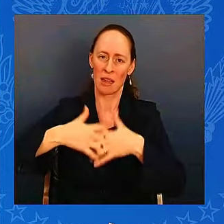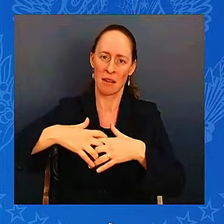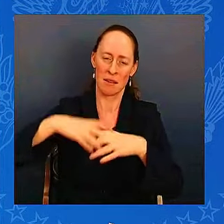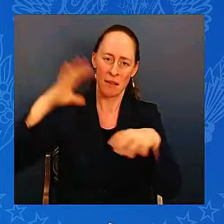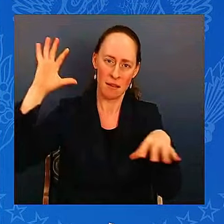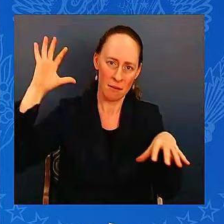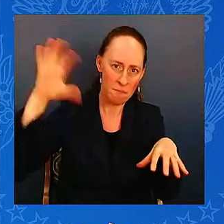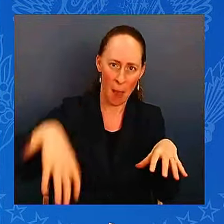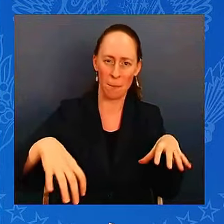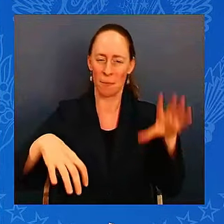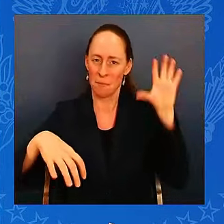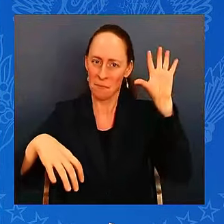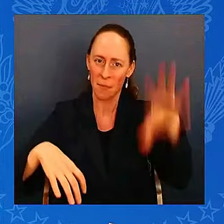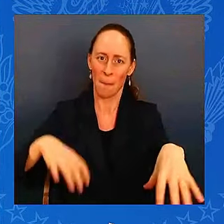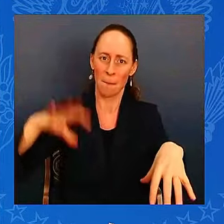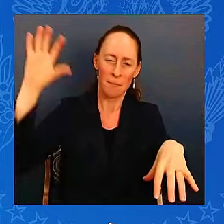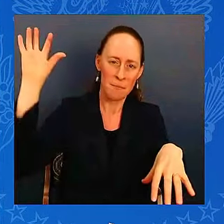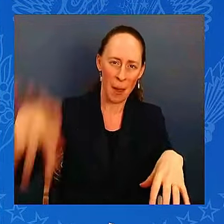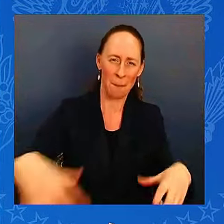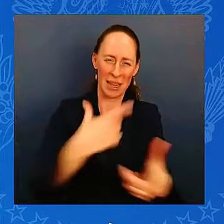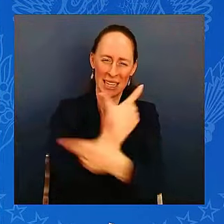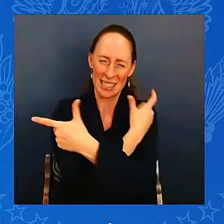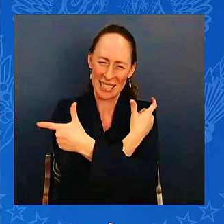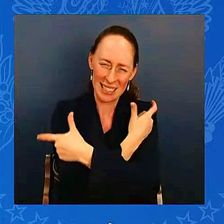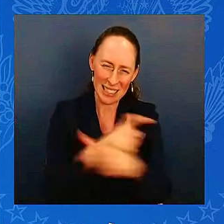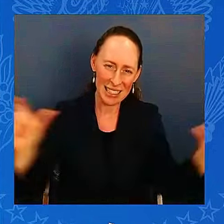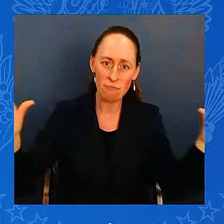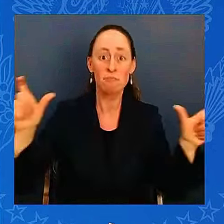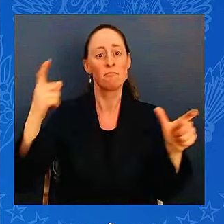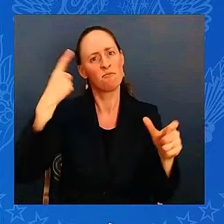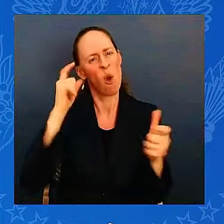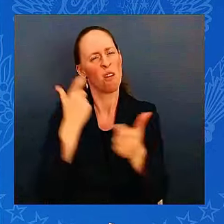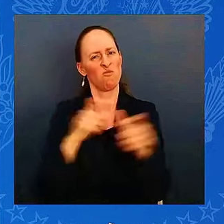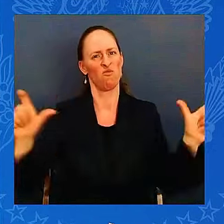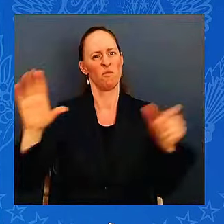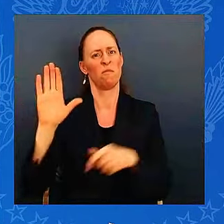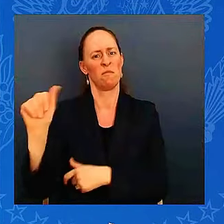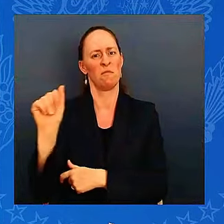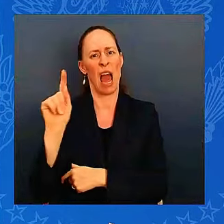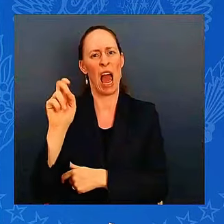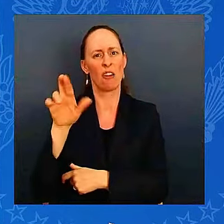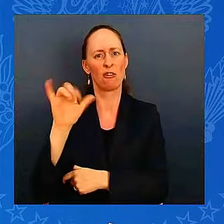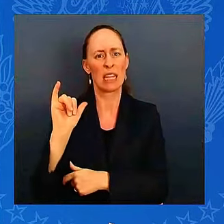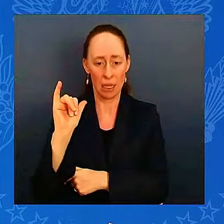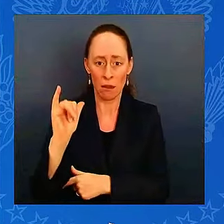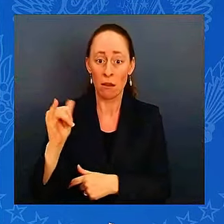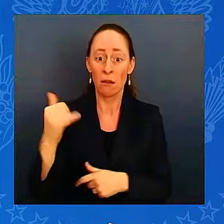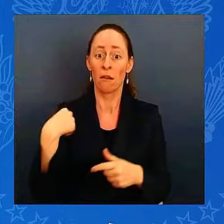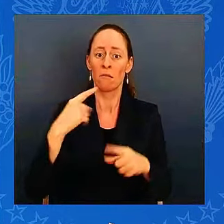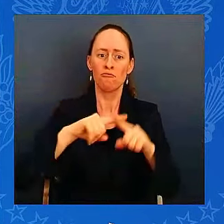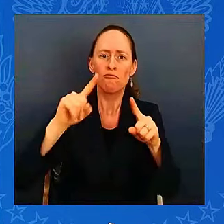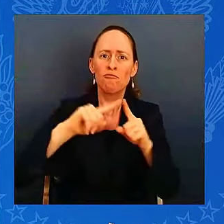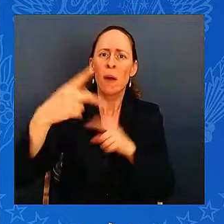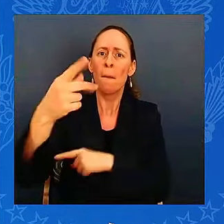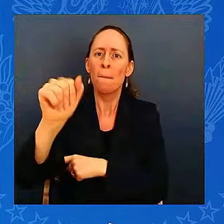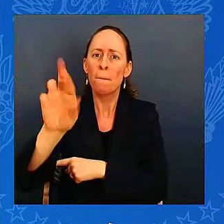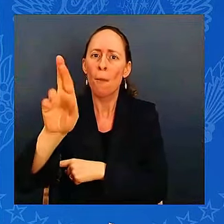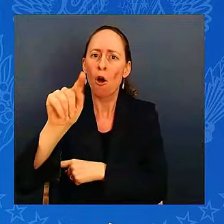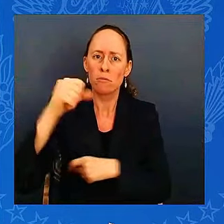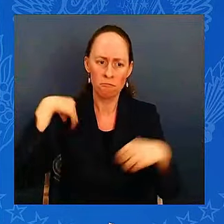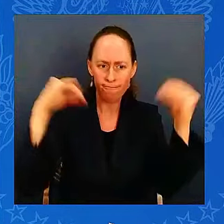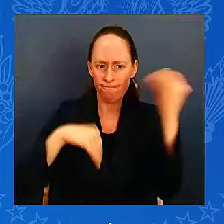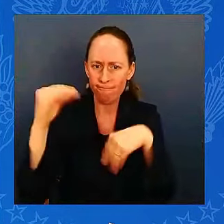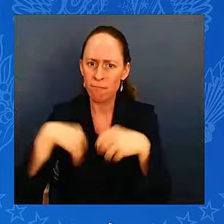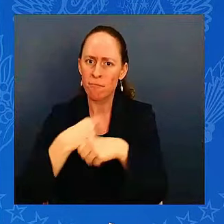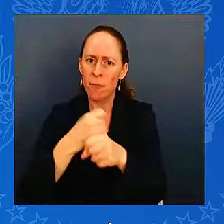to come. We're also making the battery components here in America, making sure the supply chain starts in America.